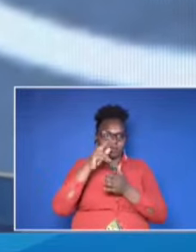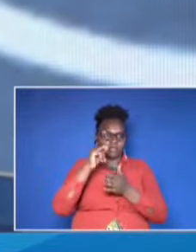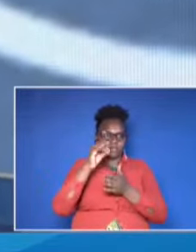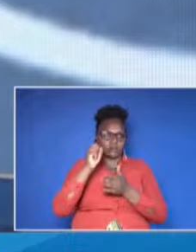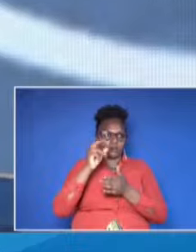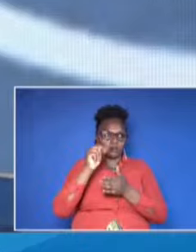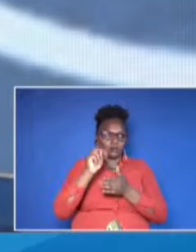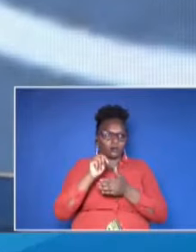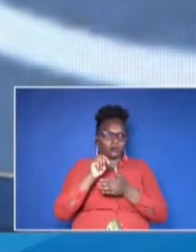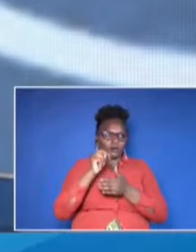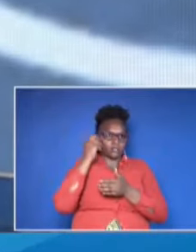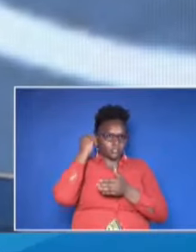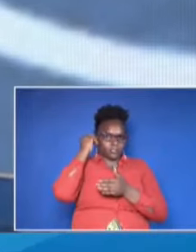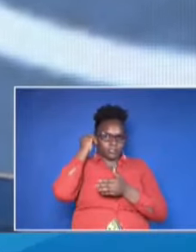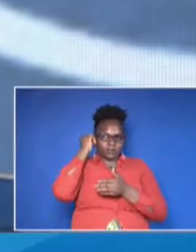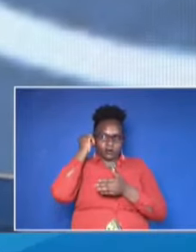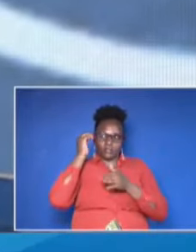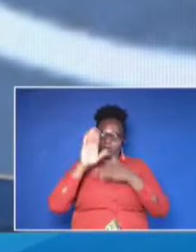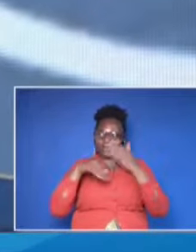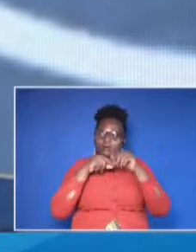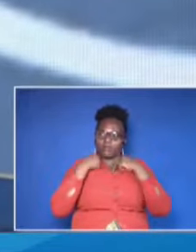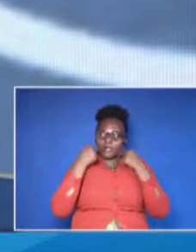har All